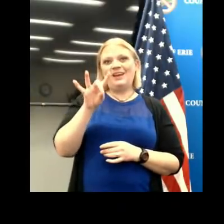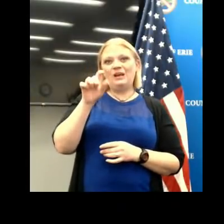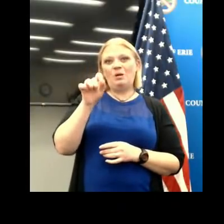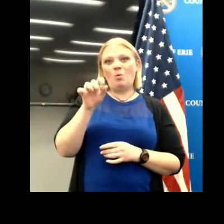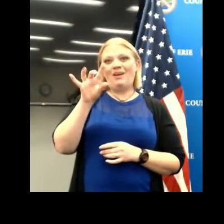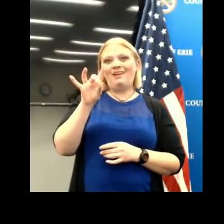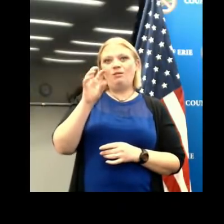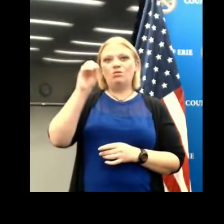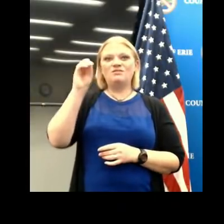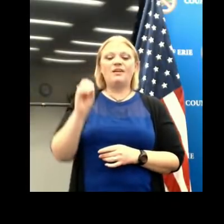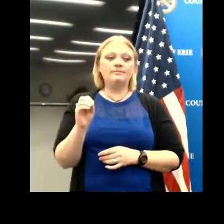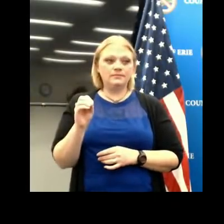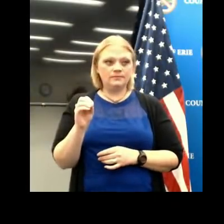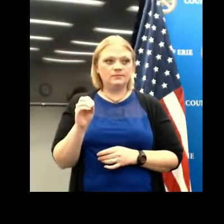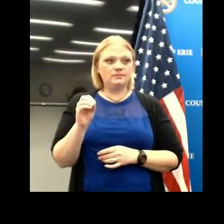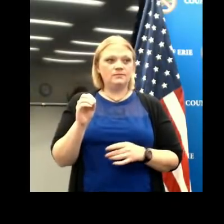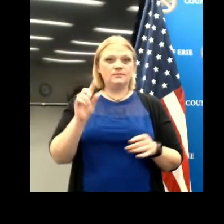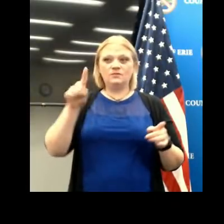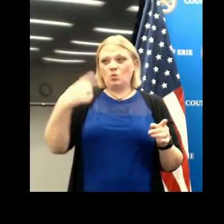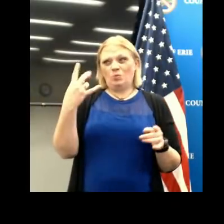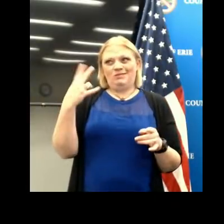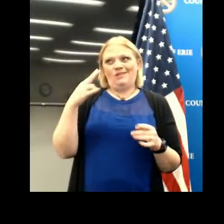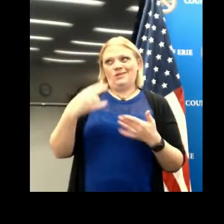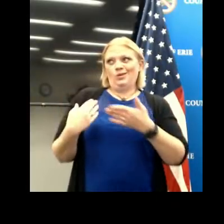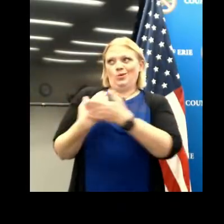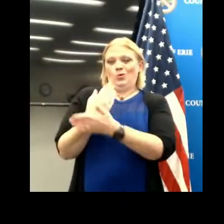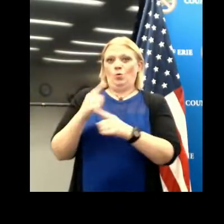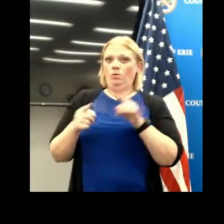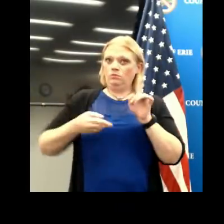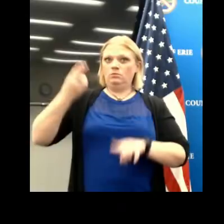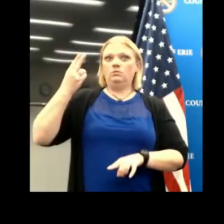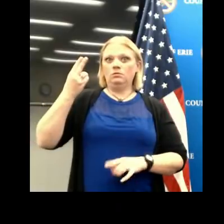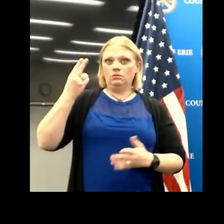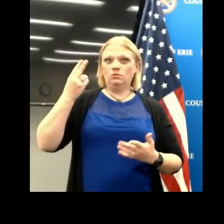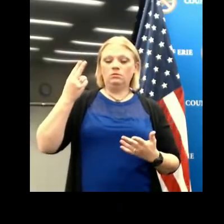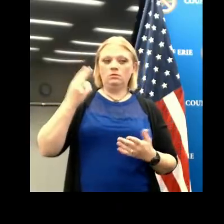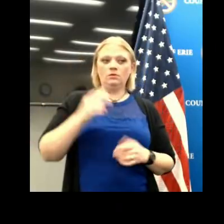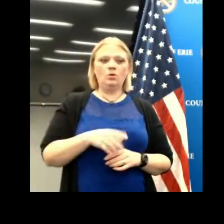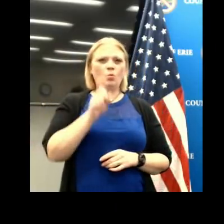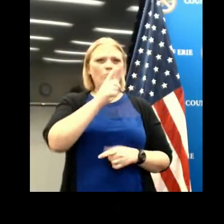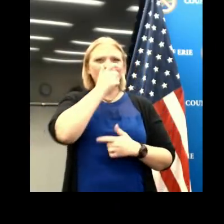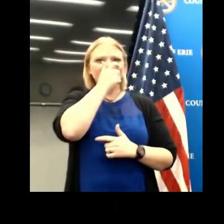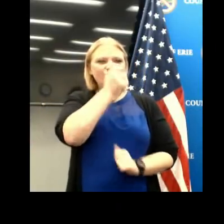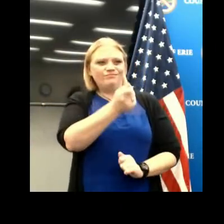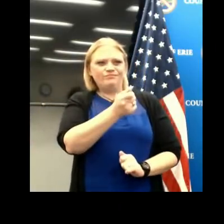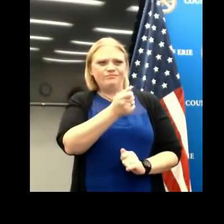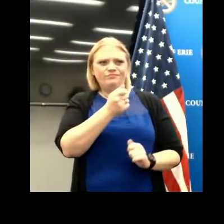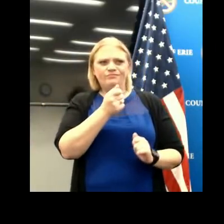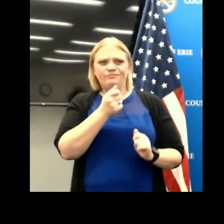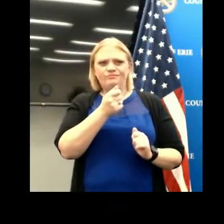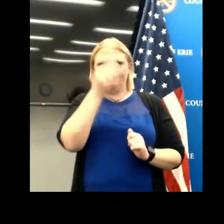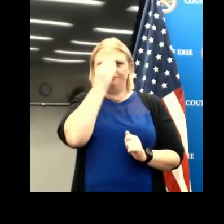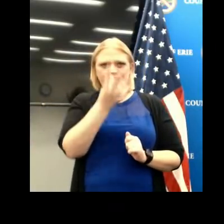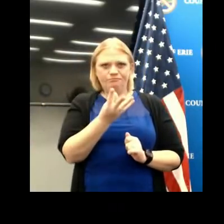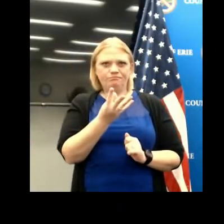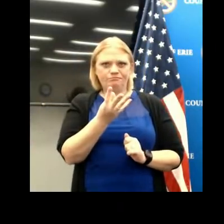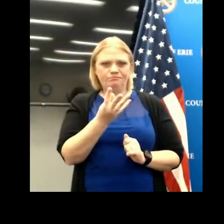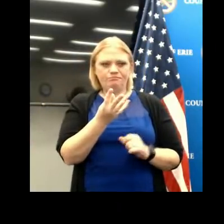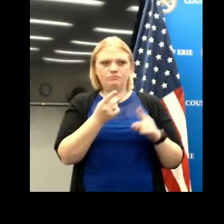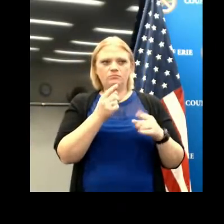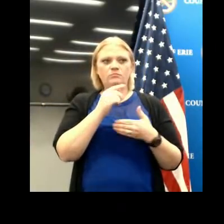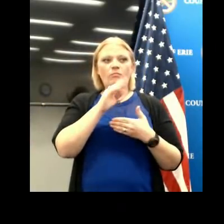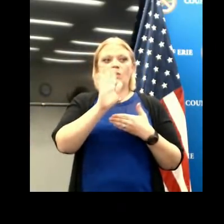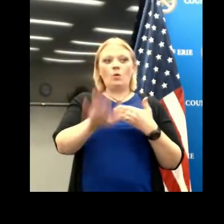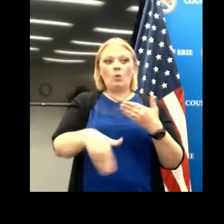8.8%. There were only 17 new cases, but it was high. One of the interesting things we'll note, these are